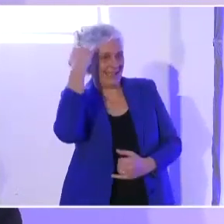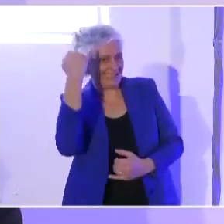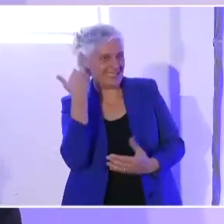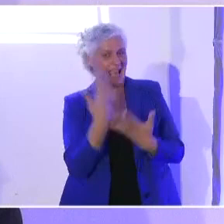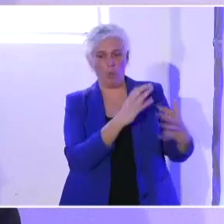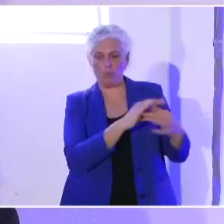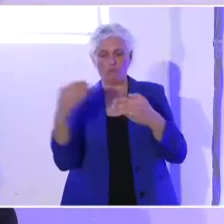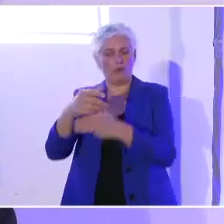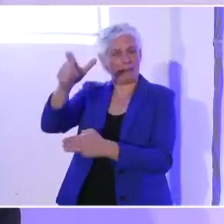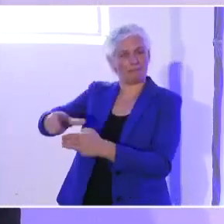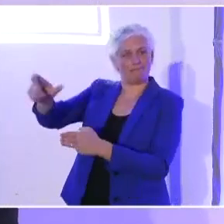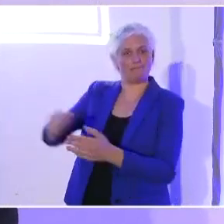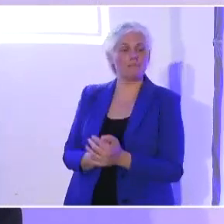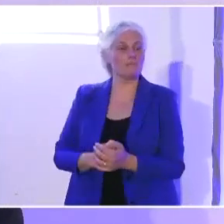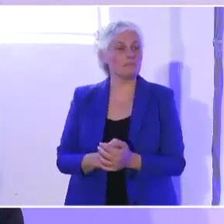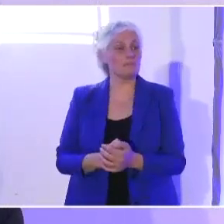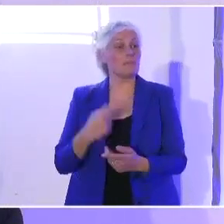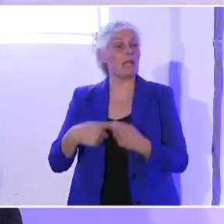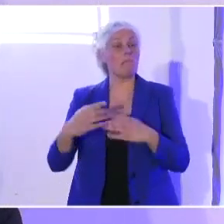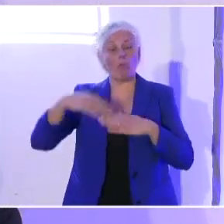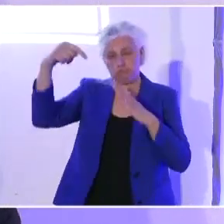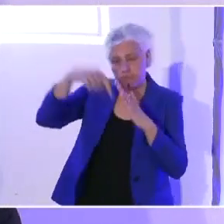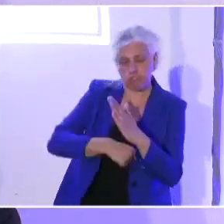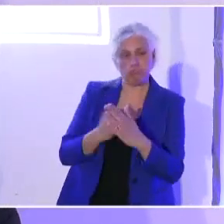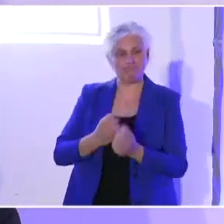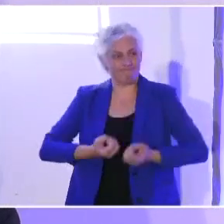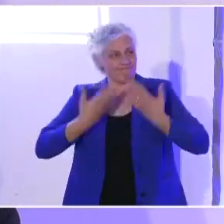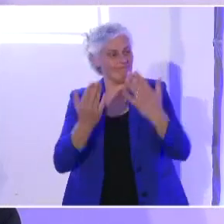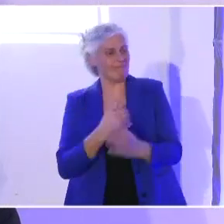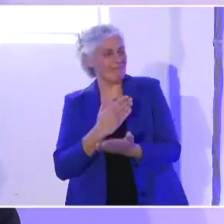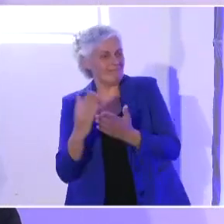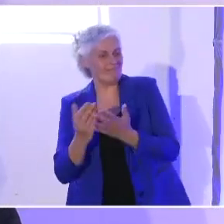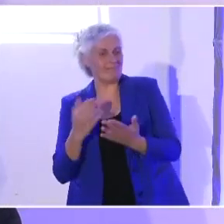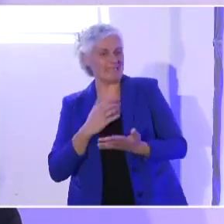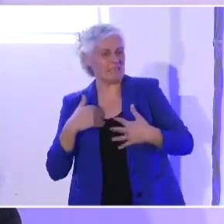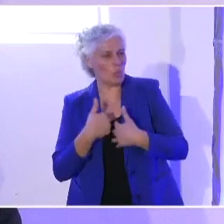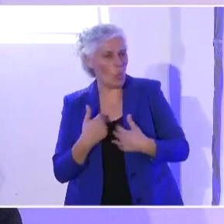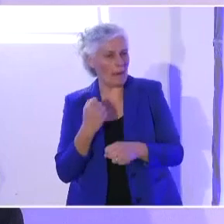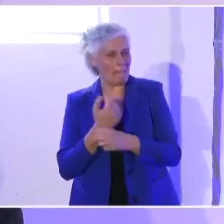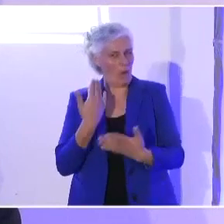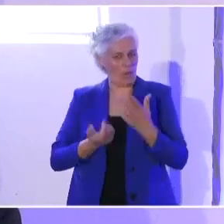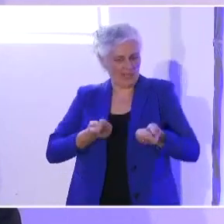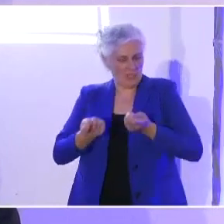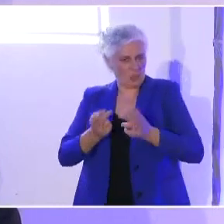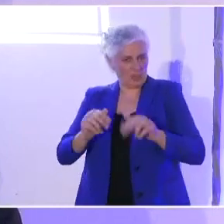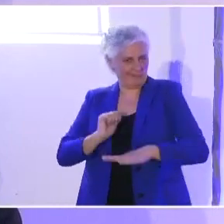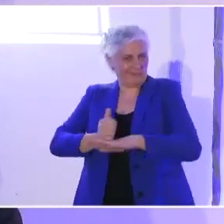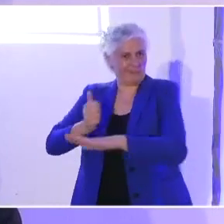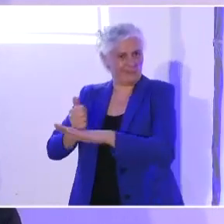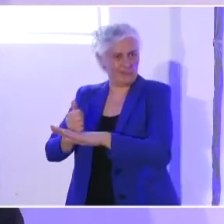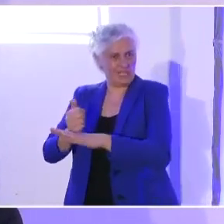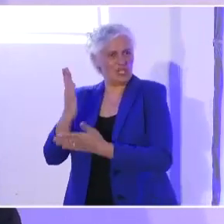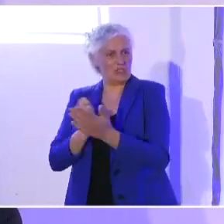will. And it's actually gone a little further. And it's recently expressly cautioned controllers against taking what it considers